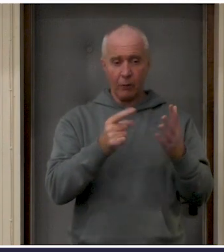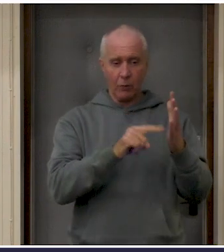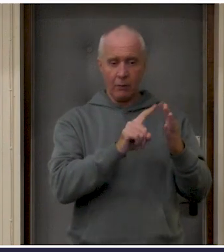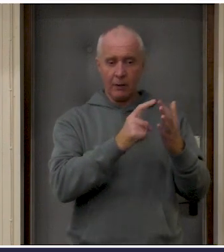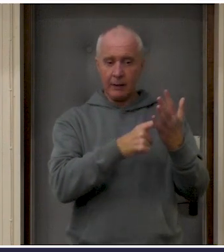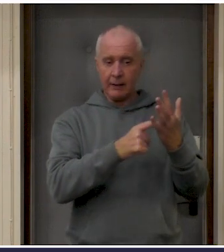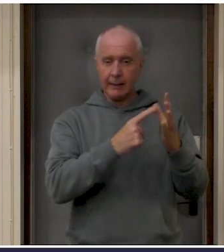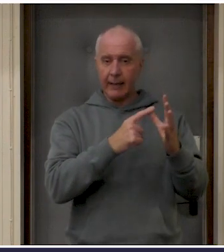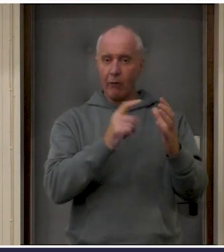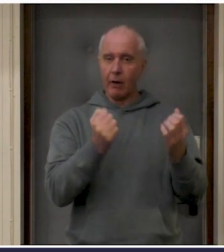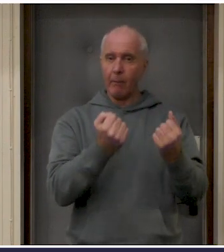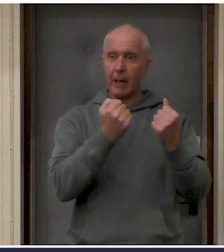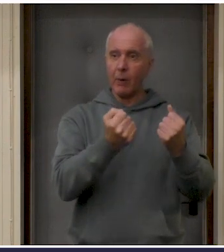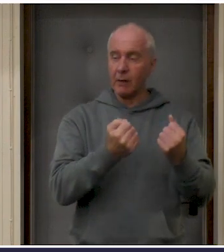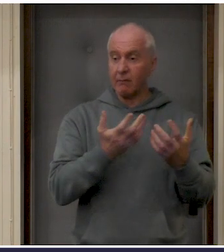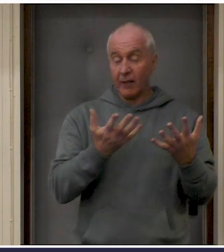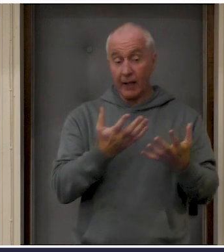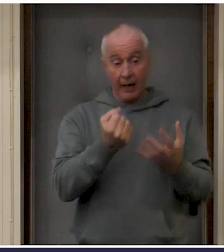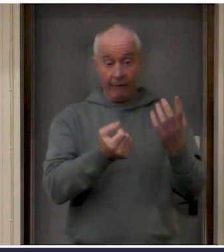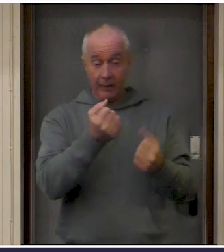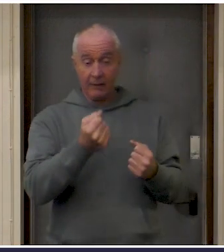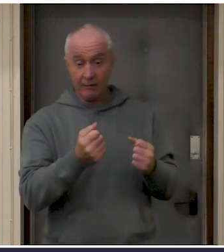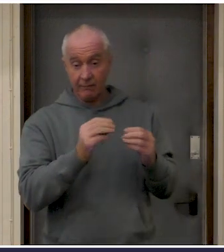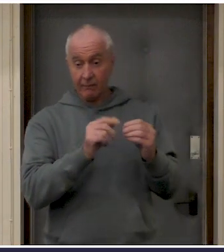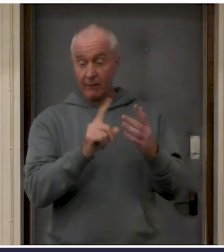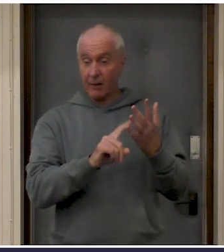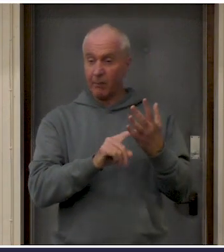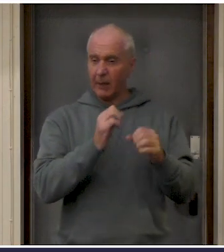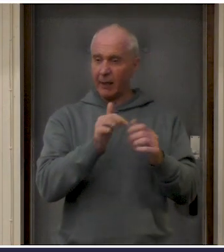their demonstrator, so they don't need to worry about this because Bill Gates is taking the risk.